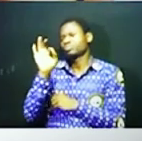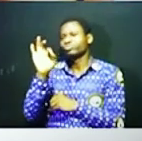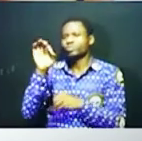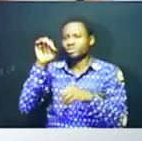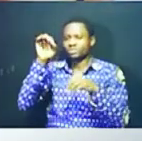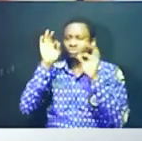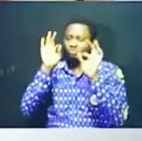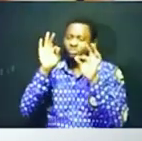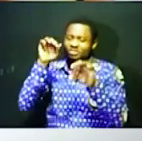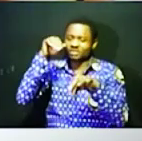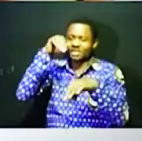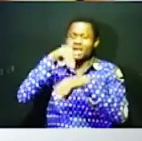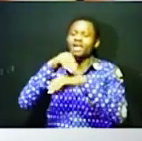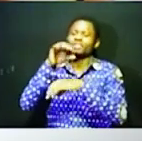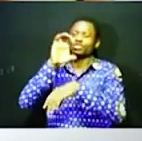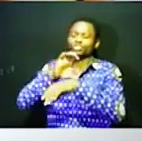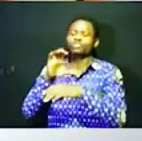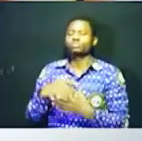preached.